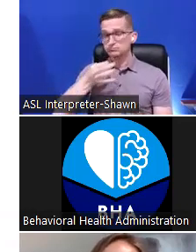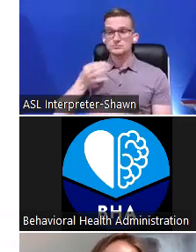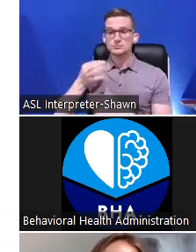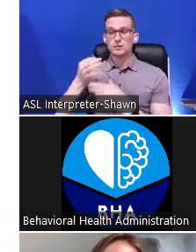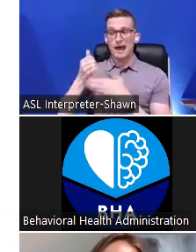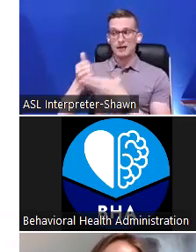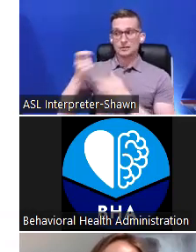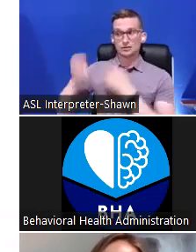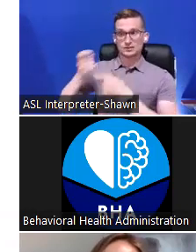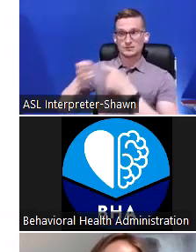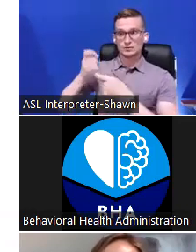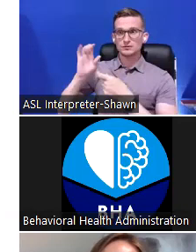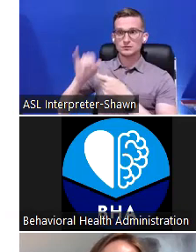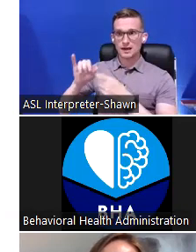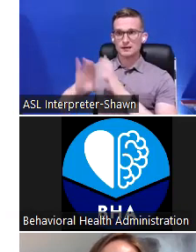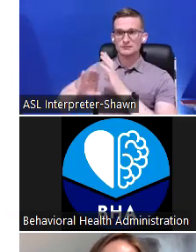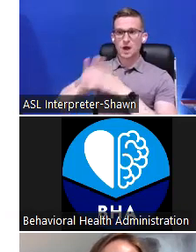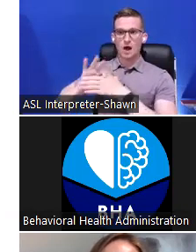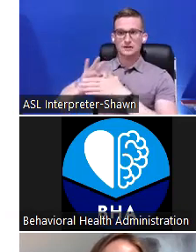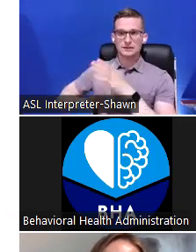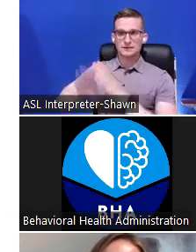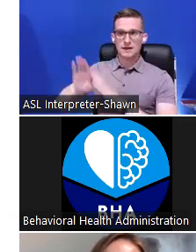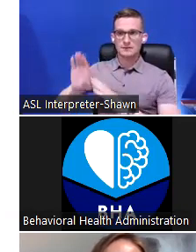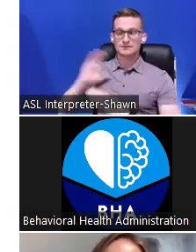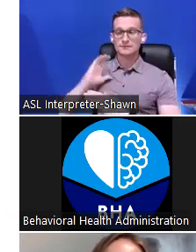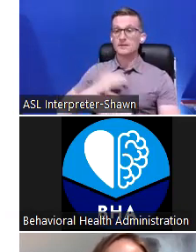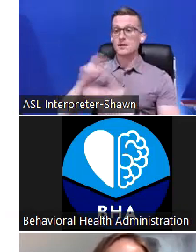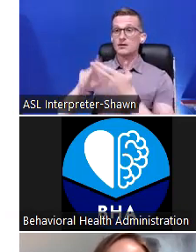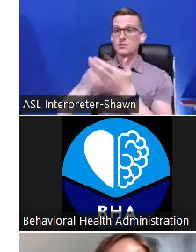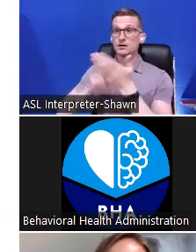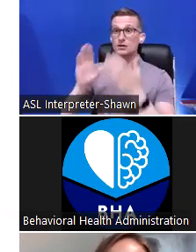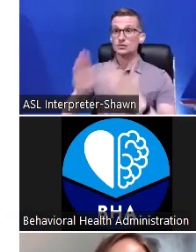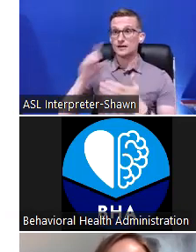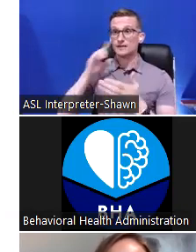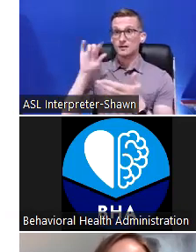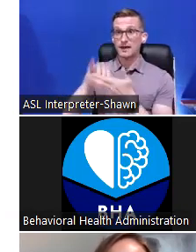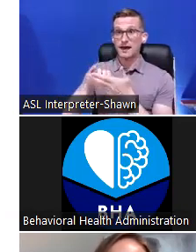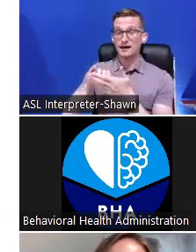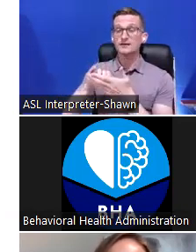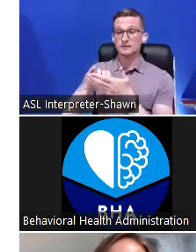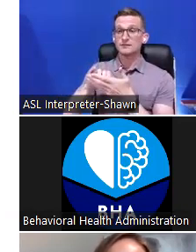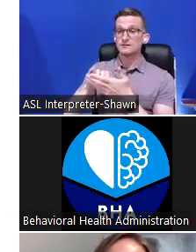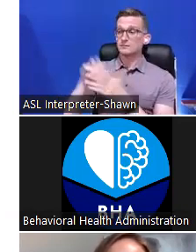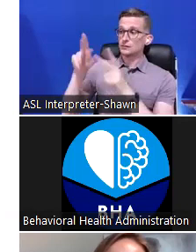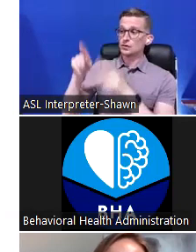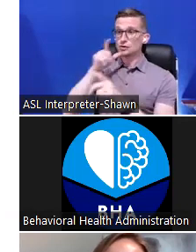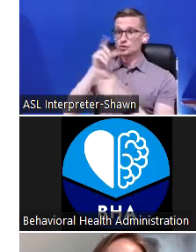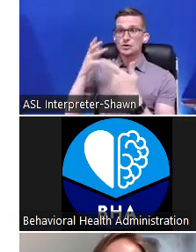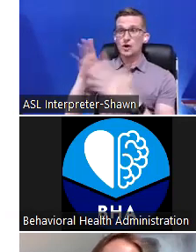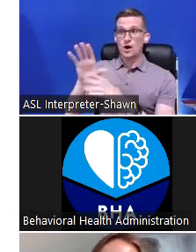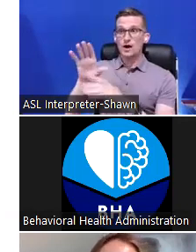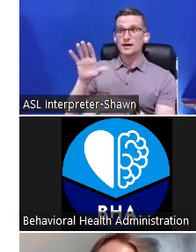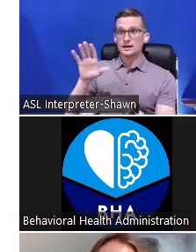And so our contractor to develop that work is partnered with someone who already is a subject matter expert in this